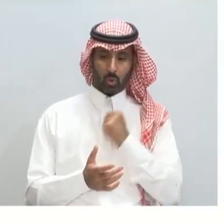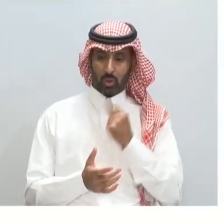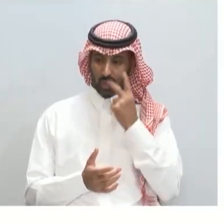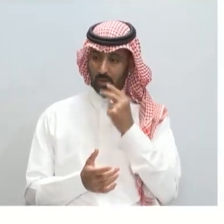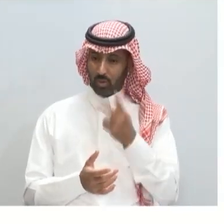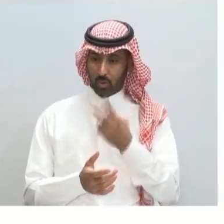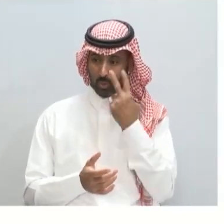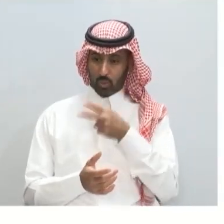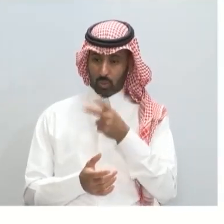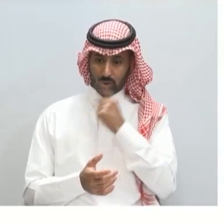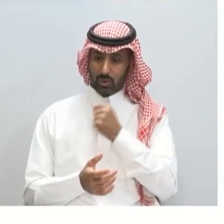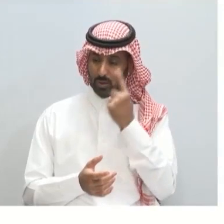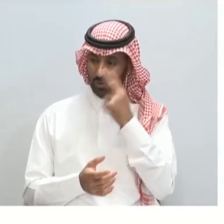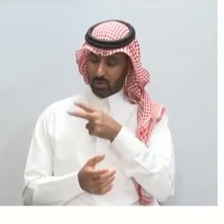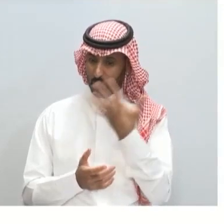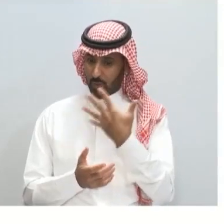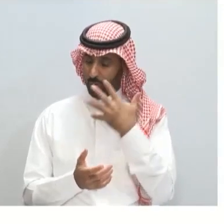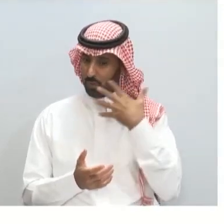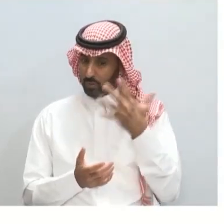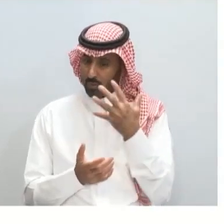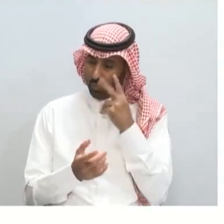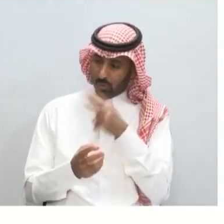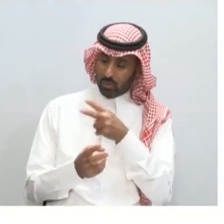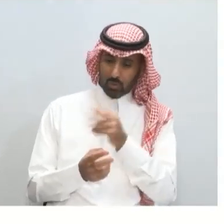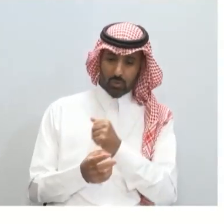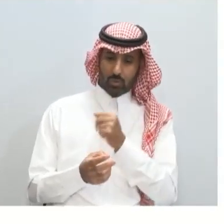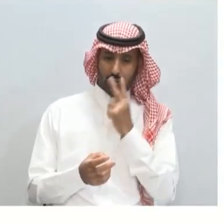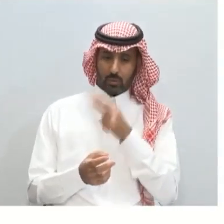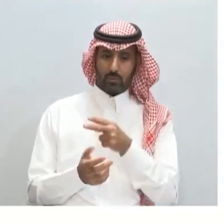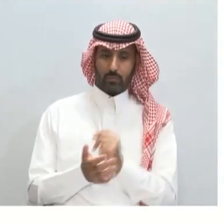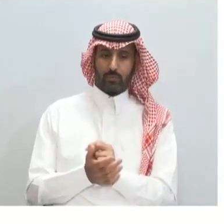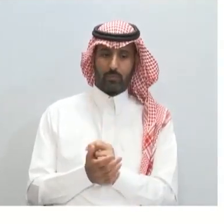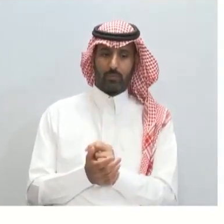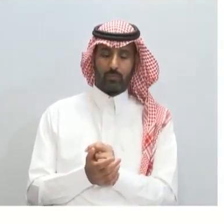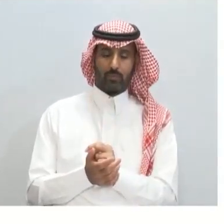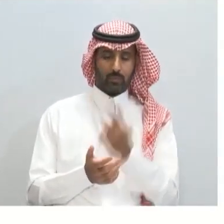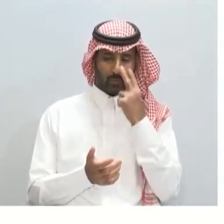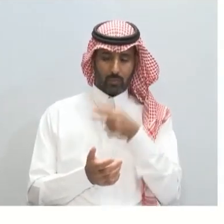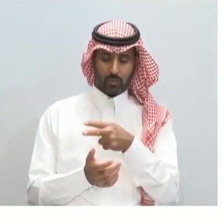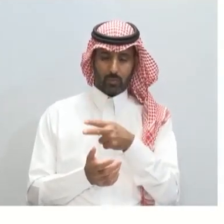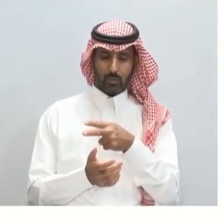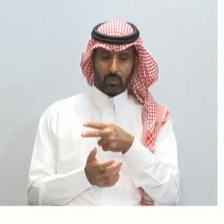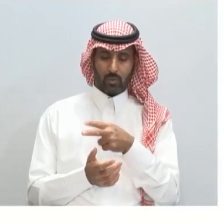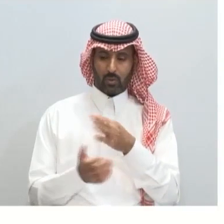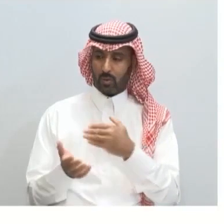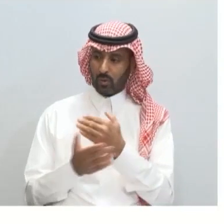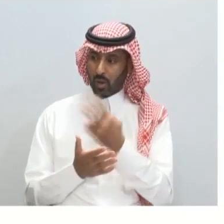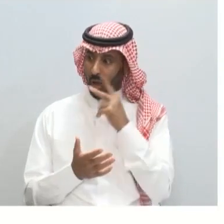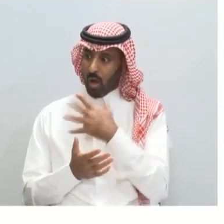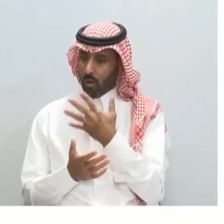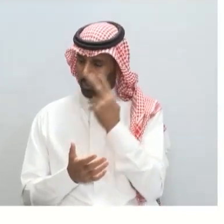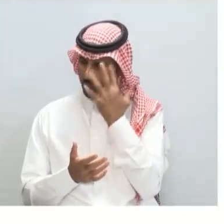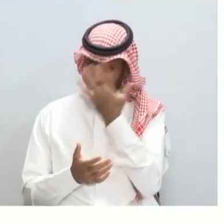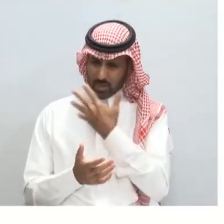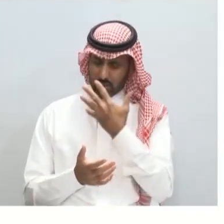see something scary you did not see something scary look as